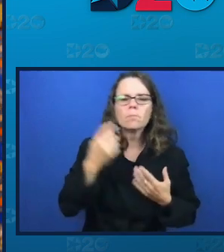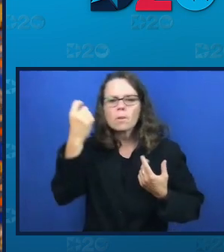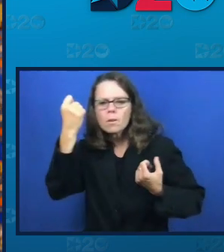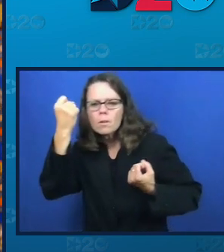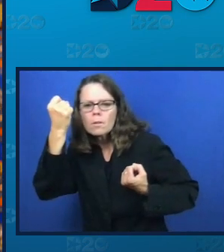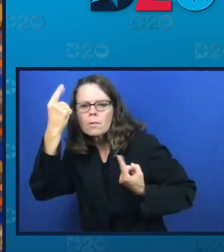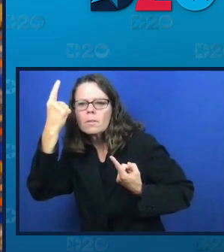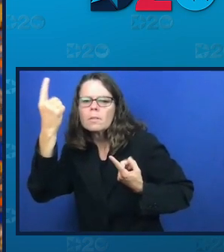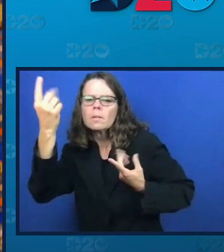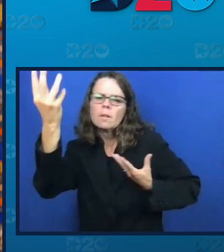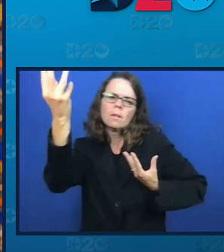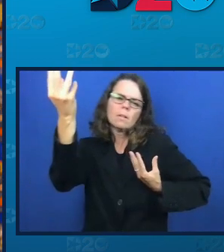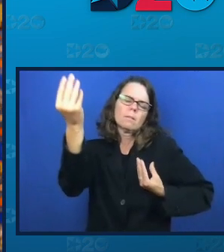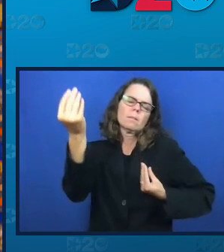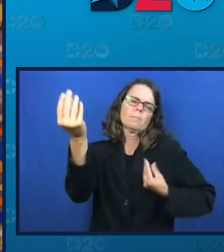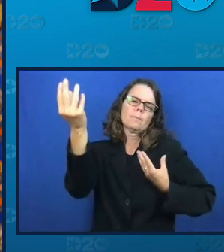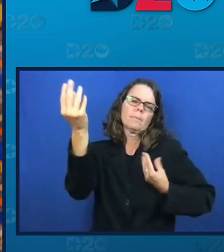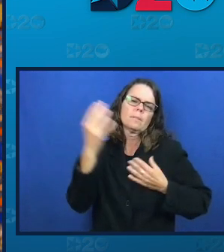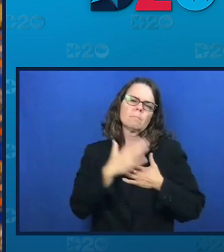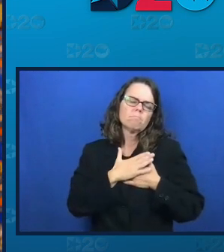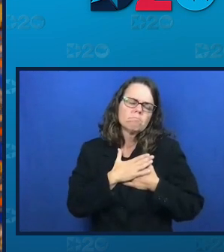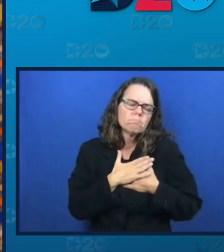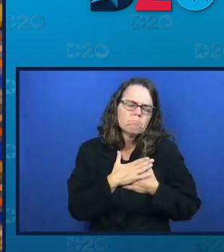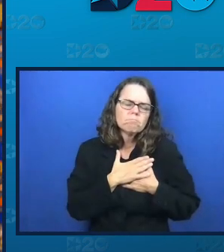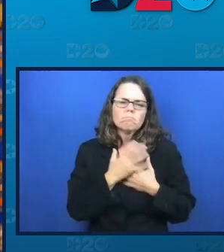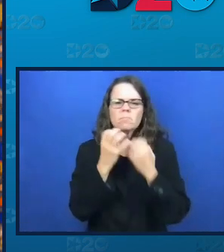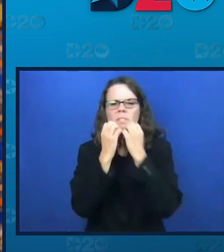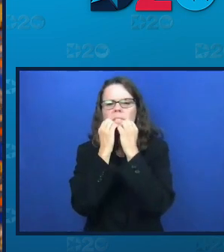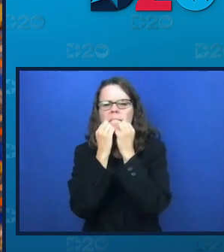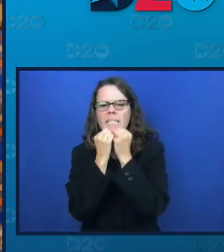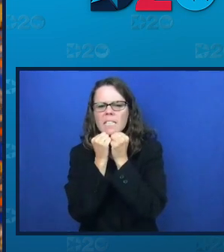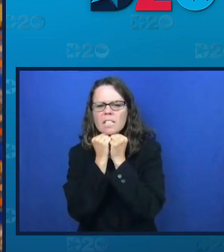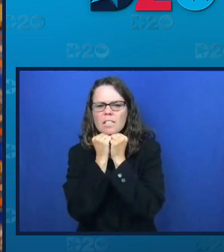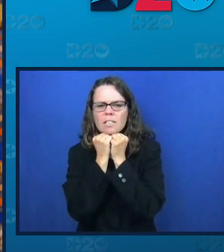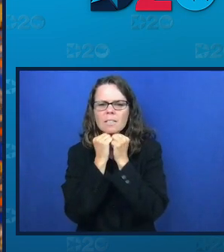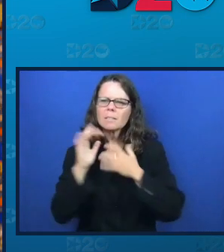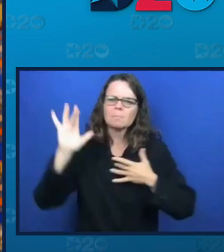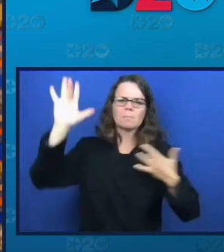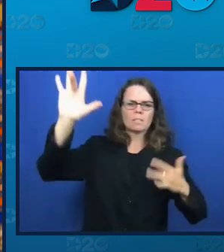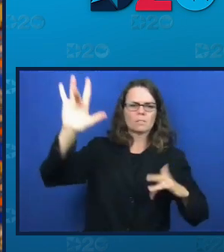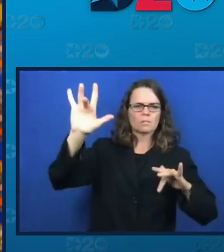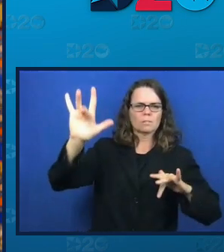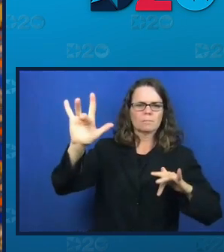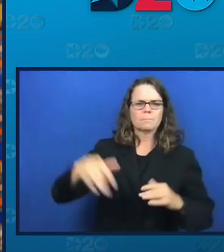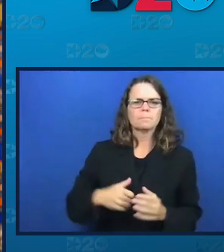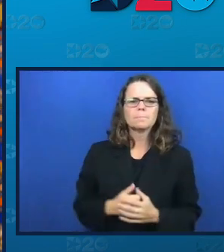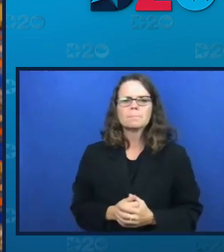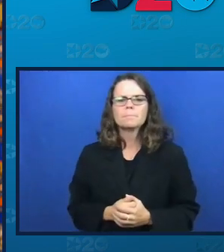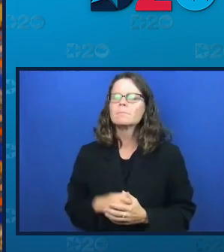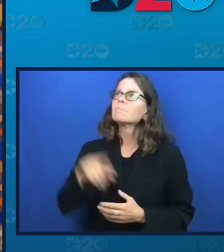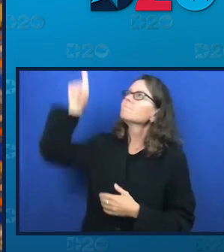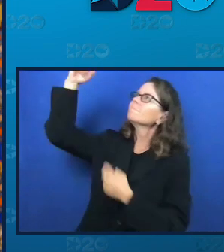compassion. Hear our prayer, most merciful God. Amen.